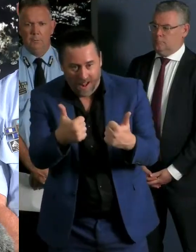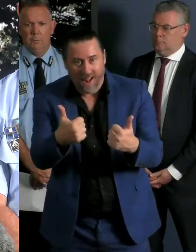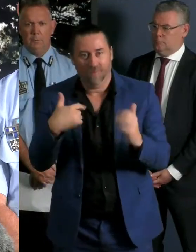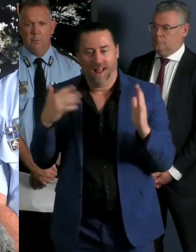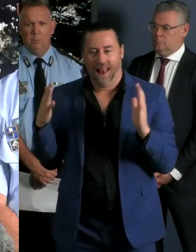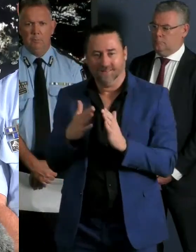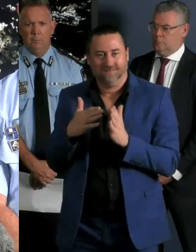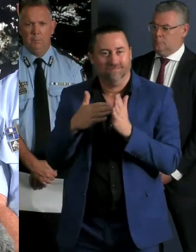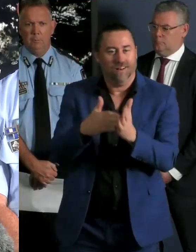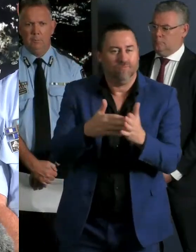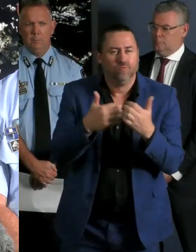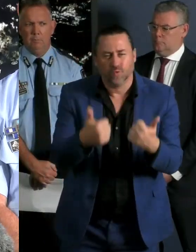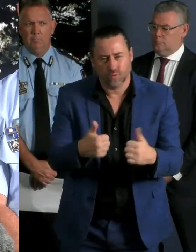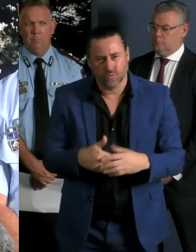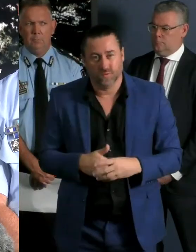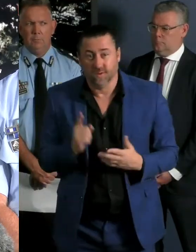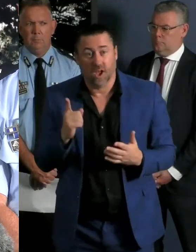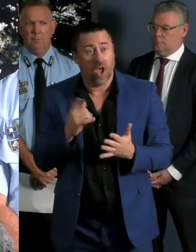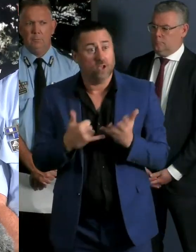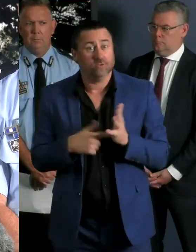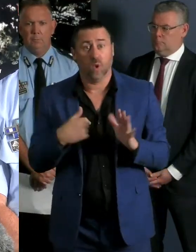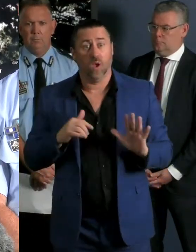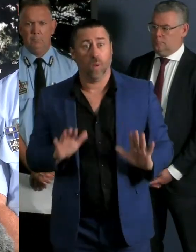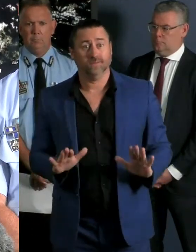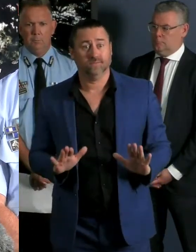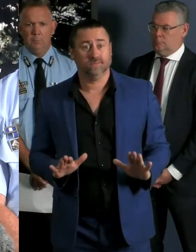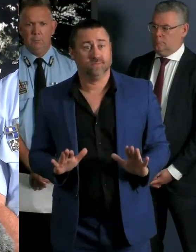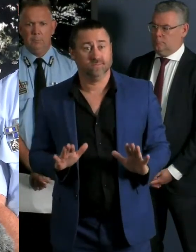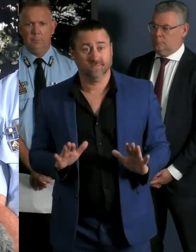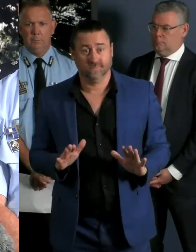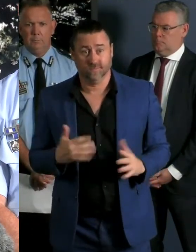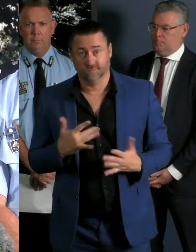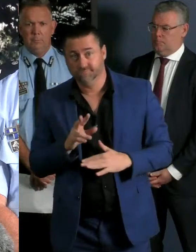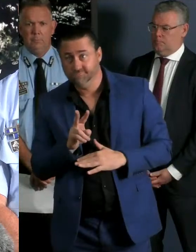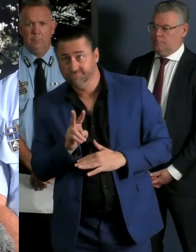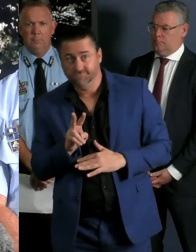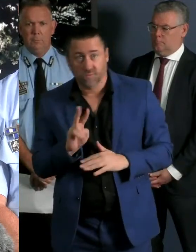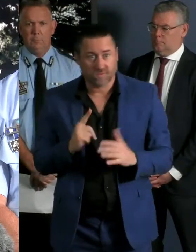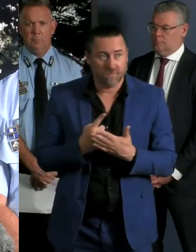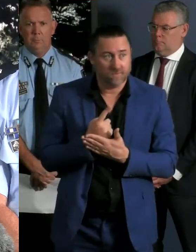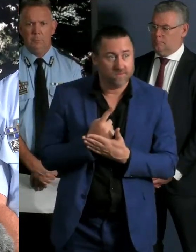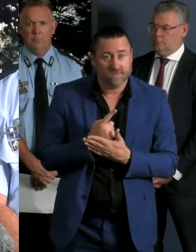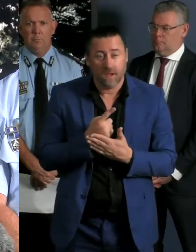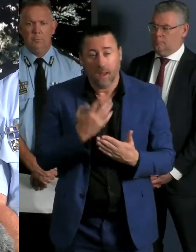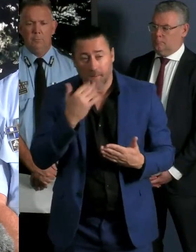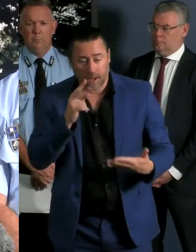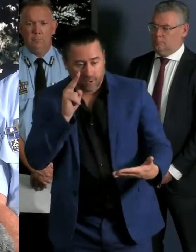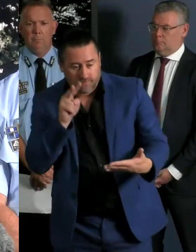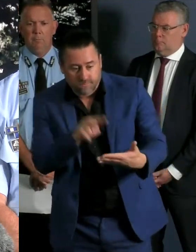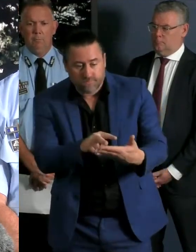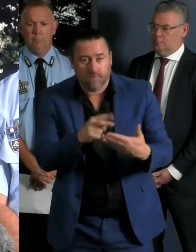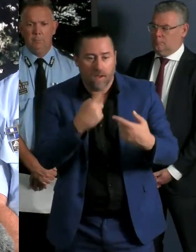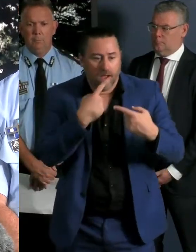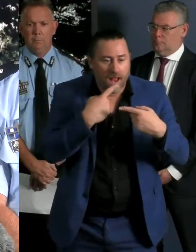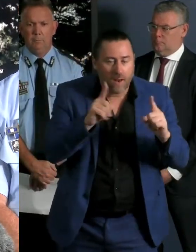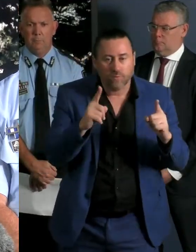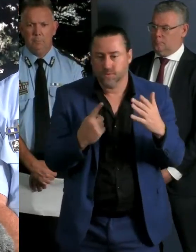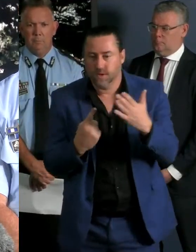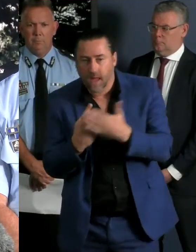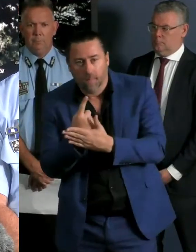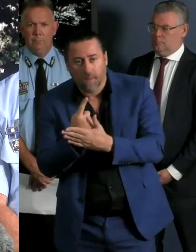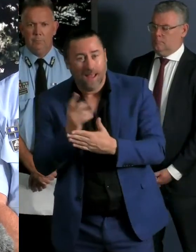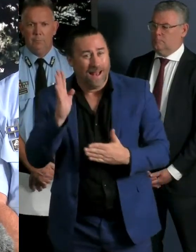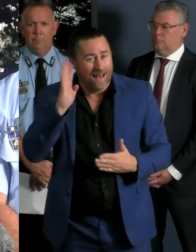Now it's a waiting game, and we need people to heed warnings, stay informed, listen to warnings, listen to public messaging, and respond to